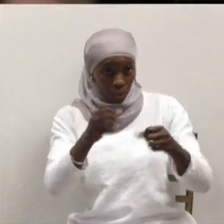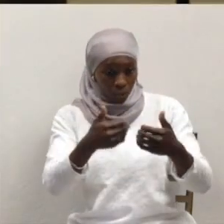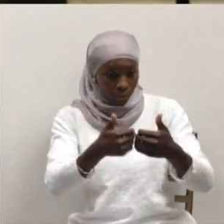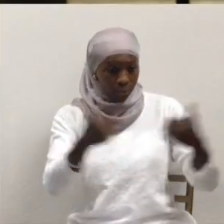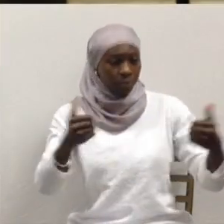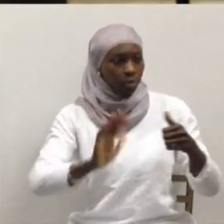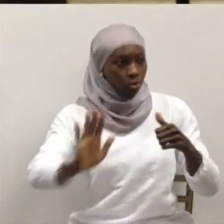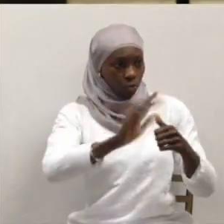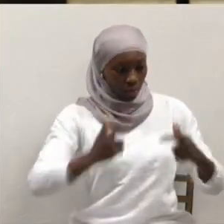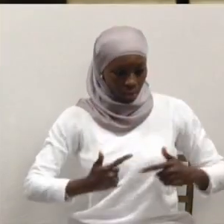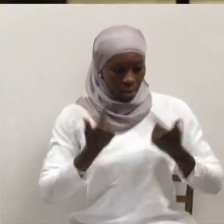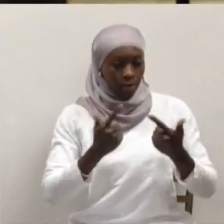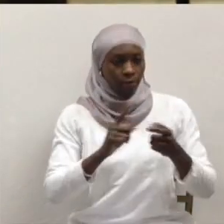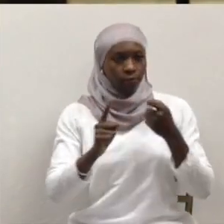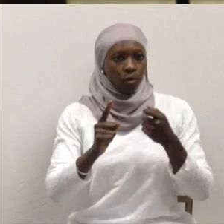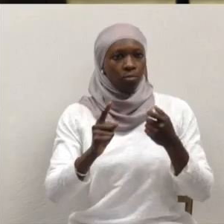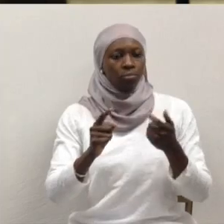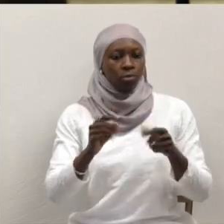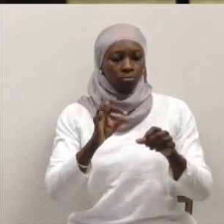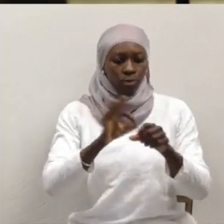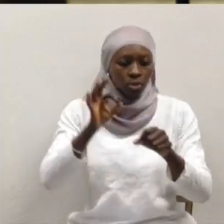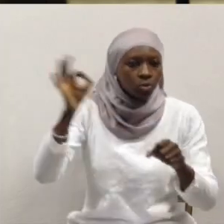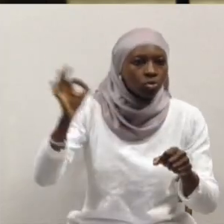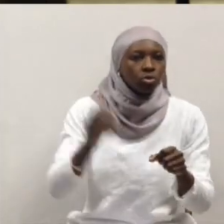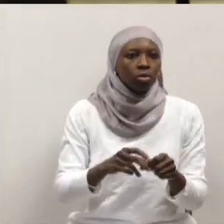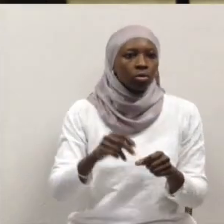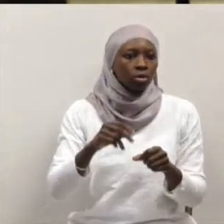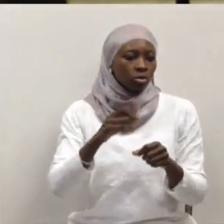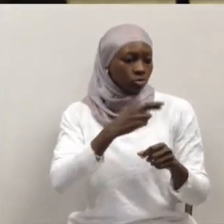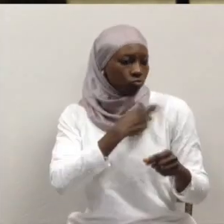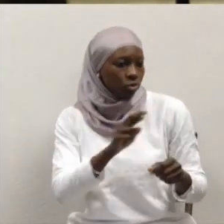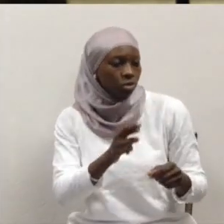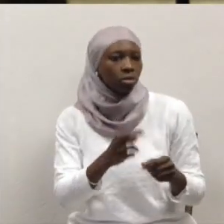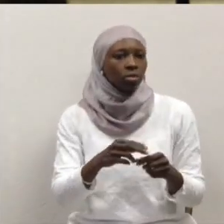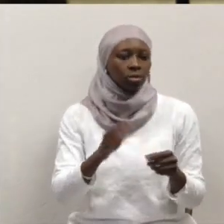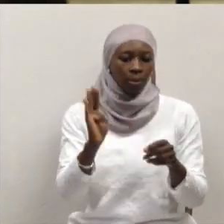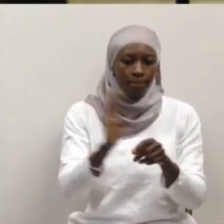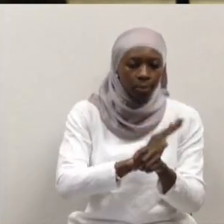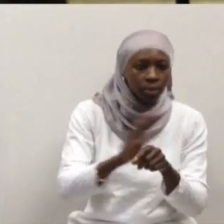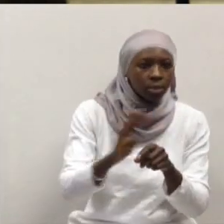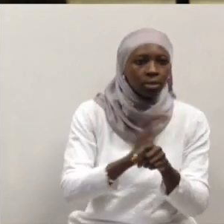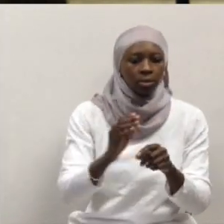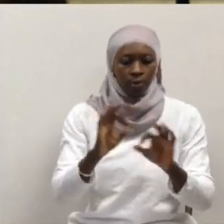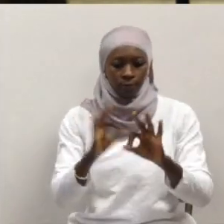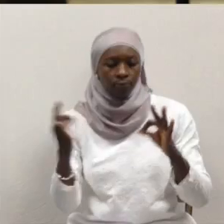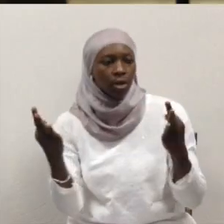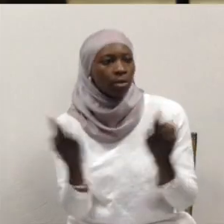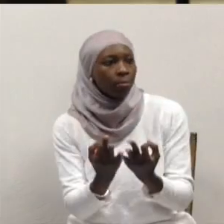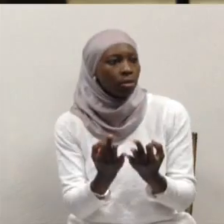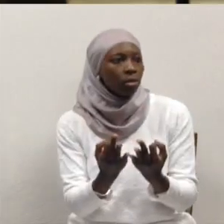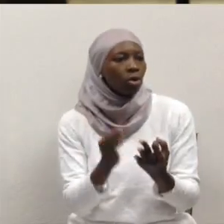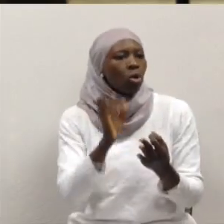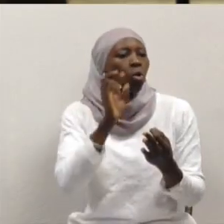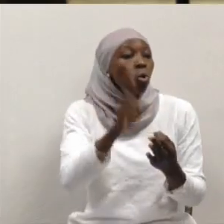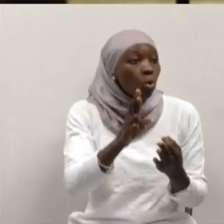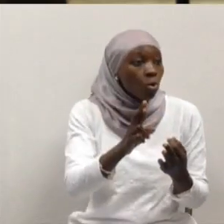political and religious and spiritual and business and family, or are